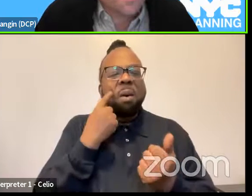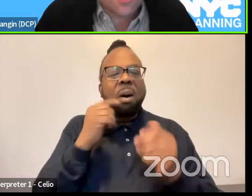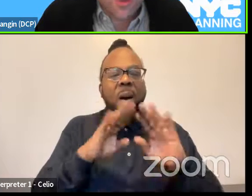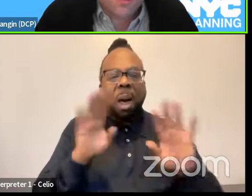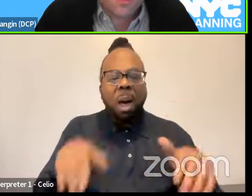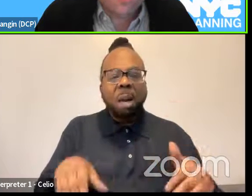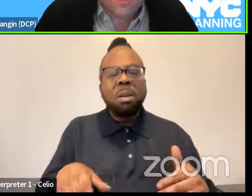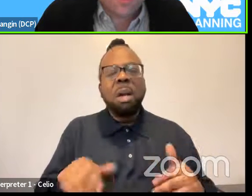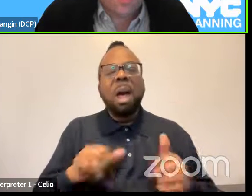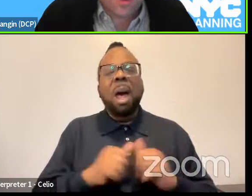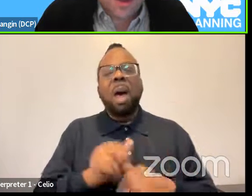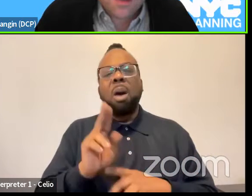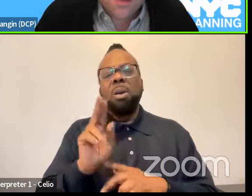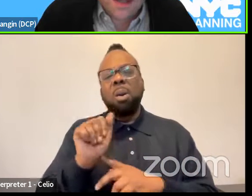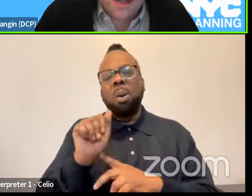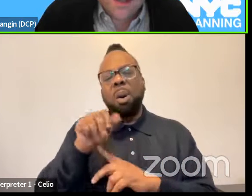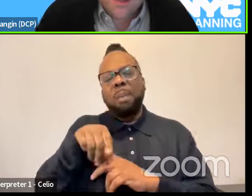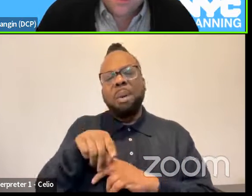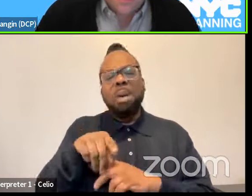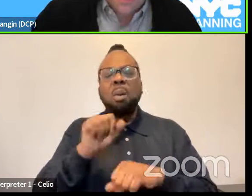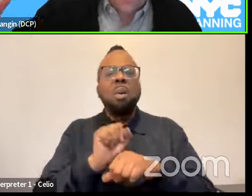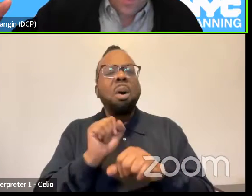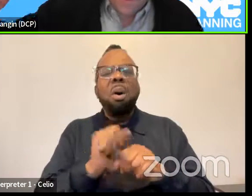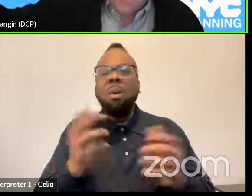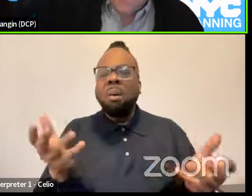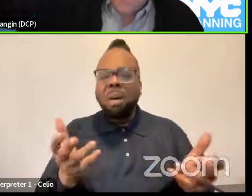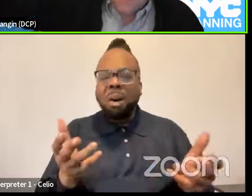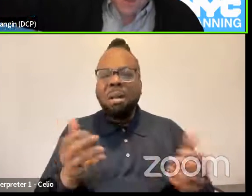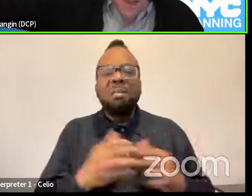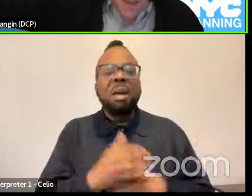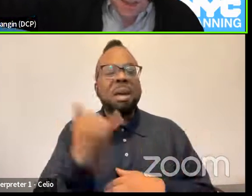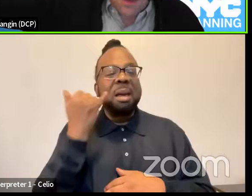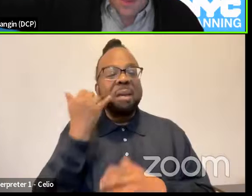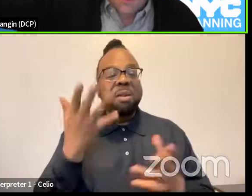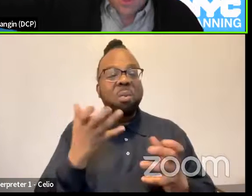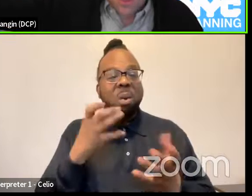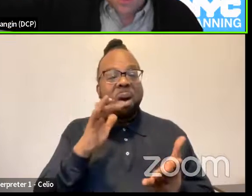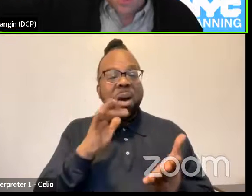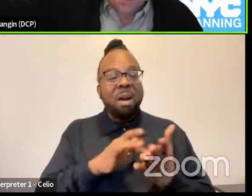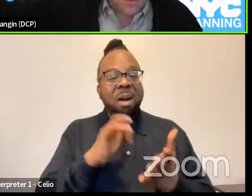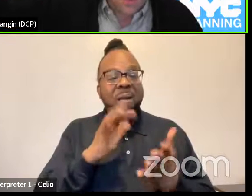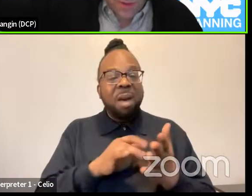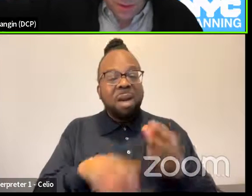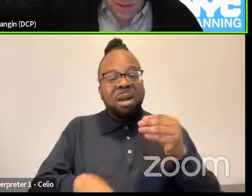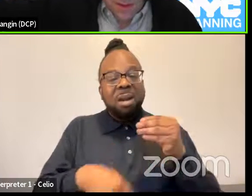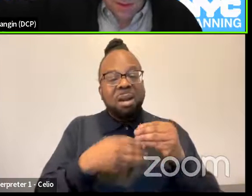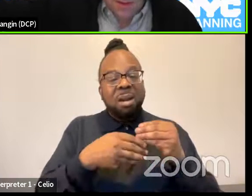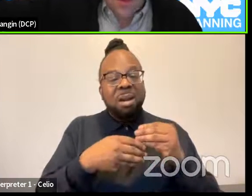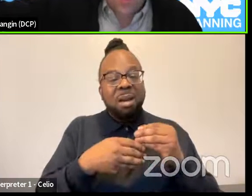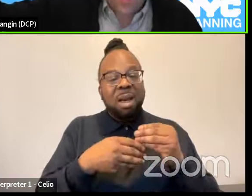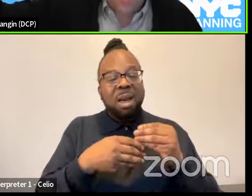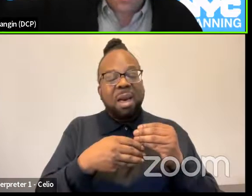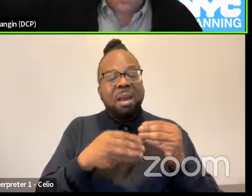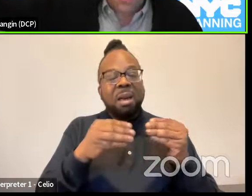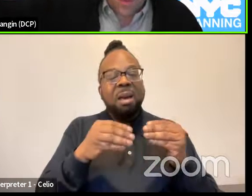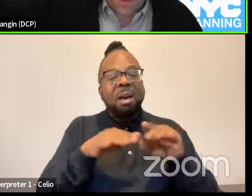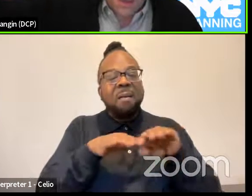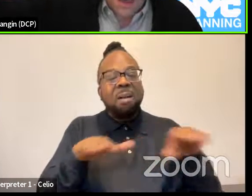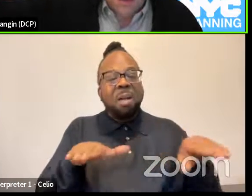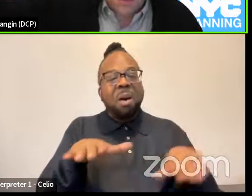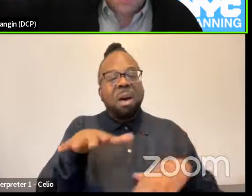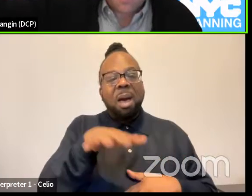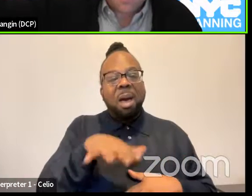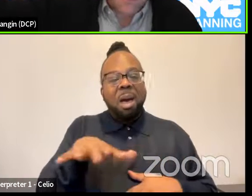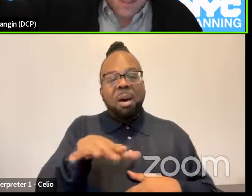way that the UAP framework works is if you want to take advantage of that additional floor area for